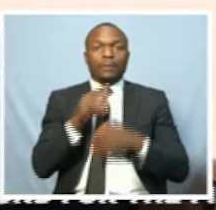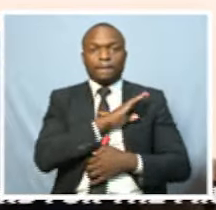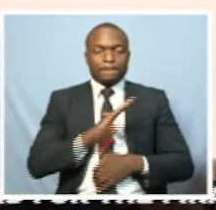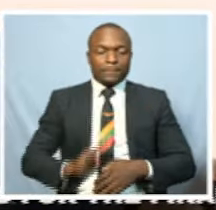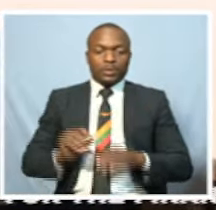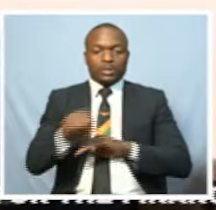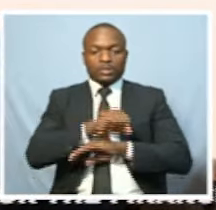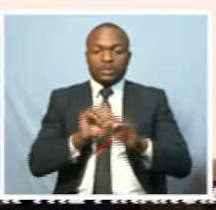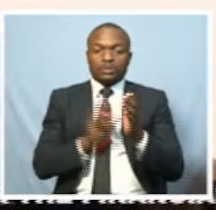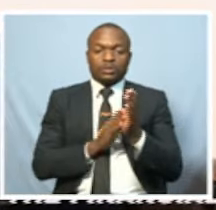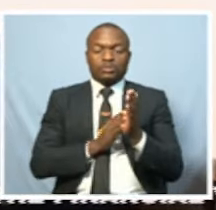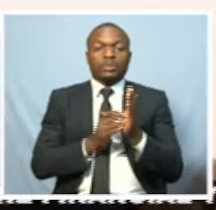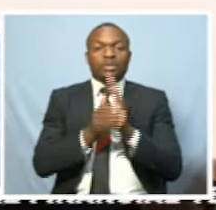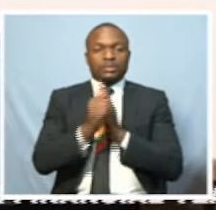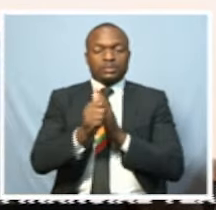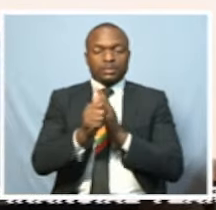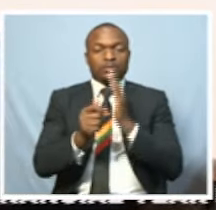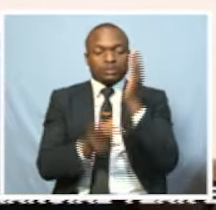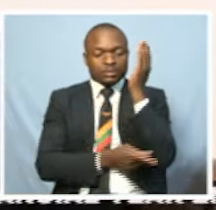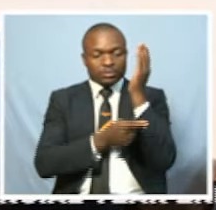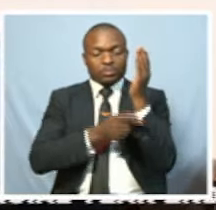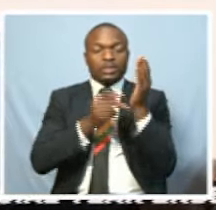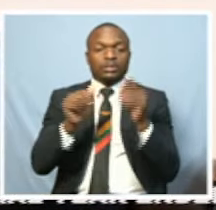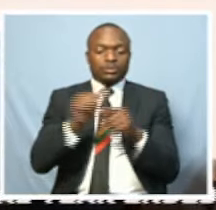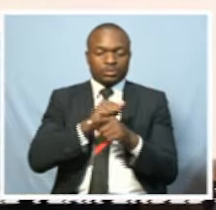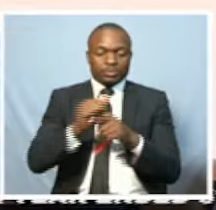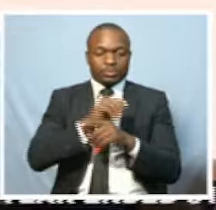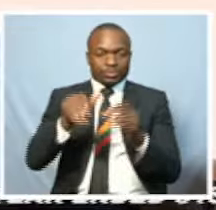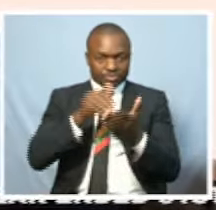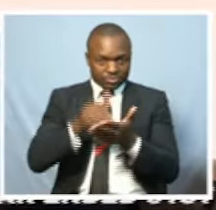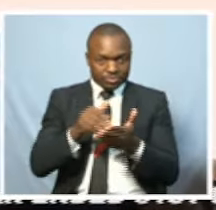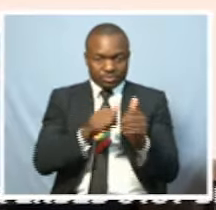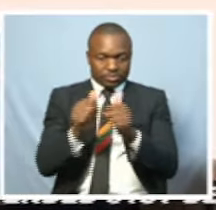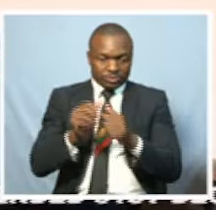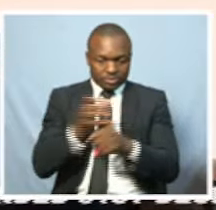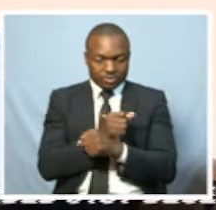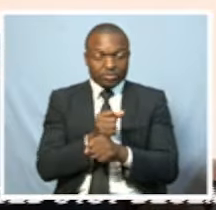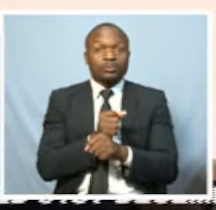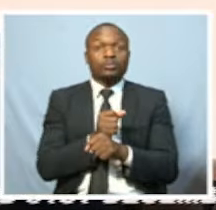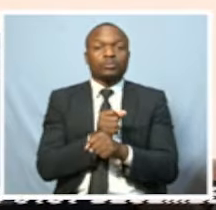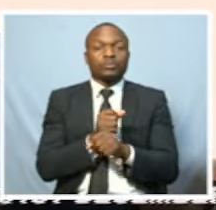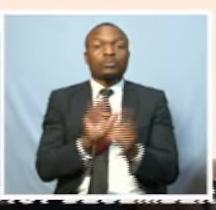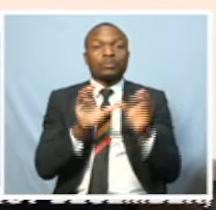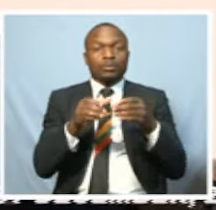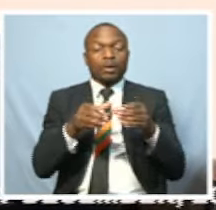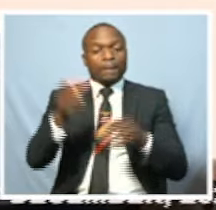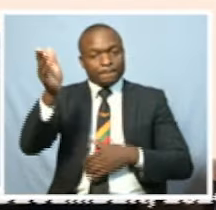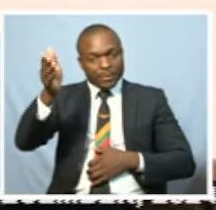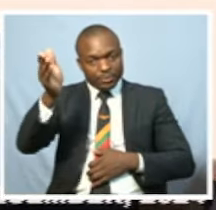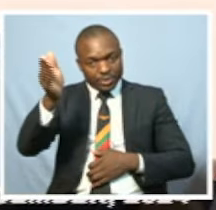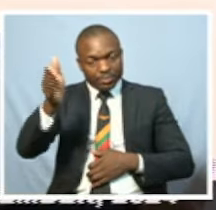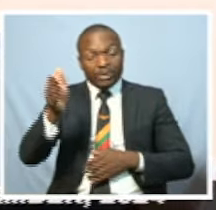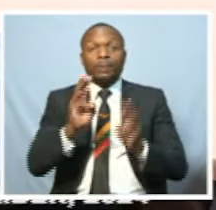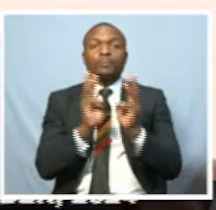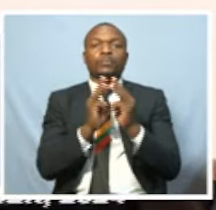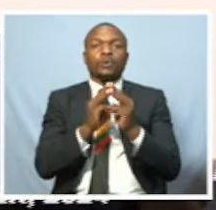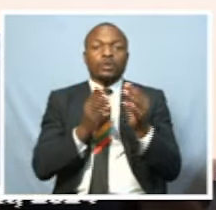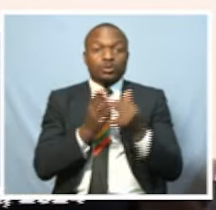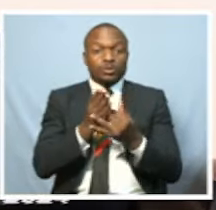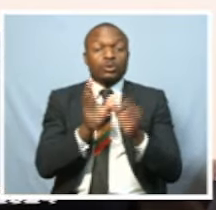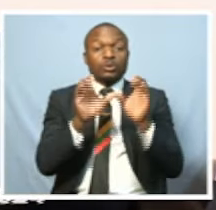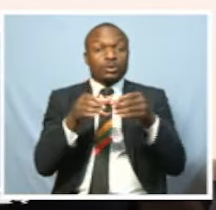skills development training center. Action taken, the council conducted community sensitization meetings through the community